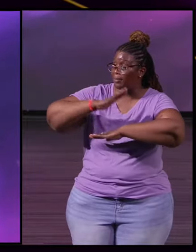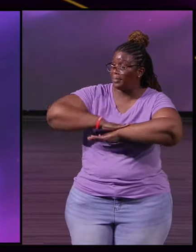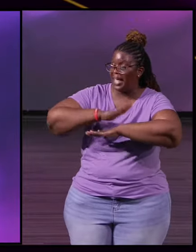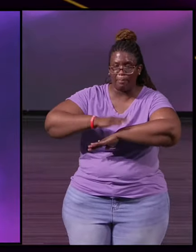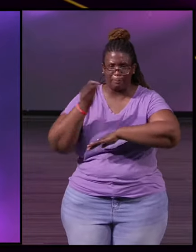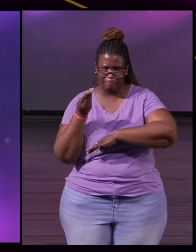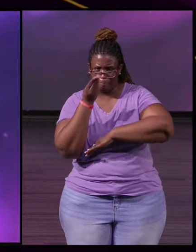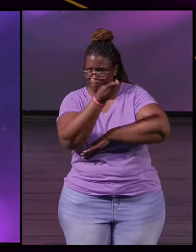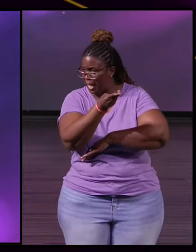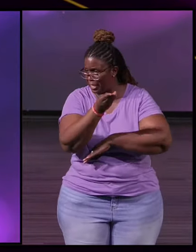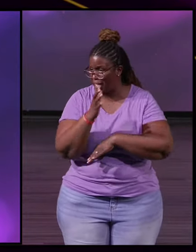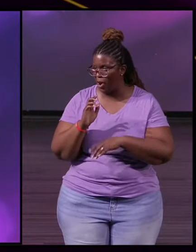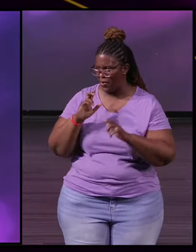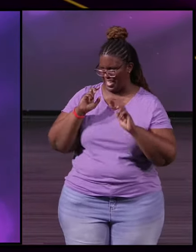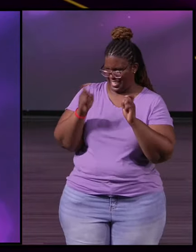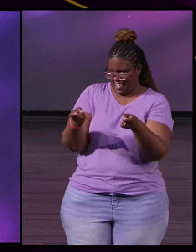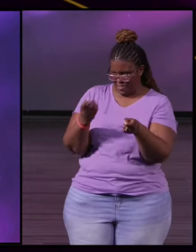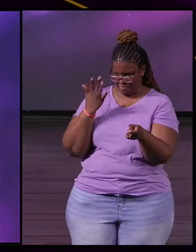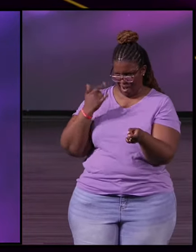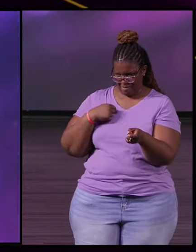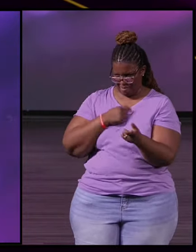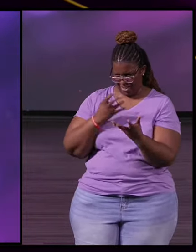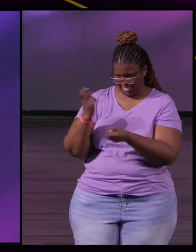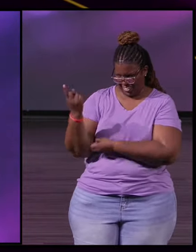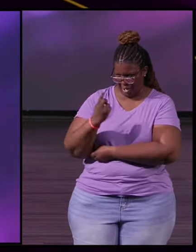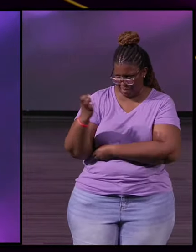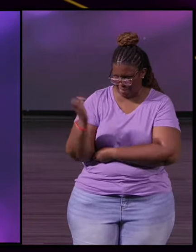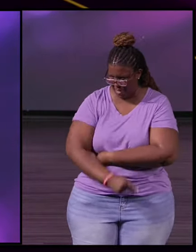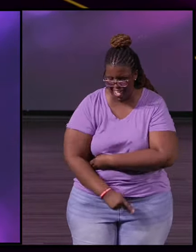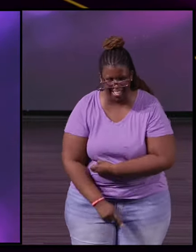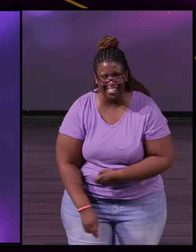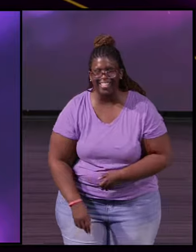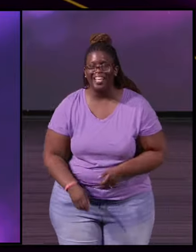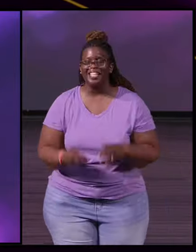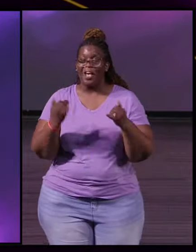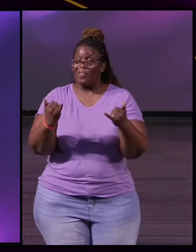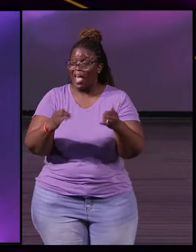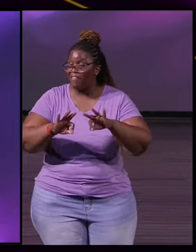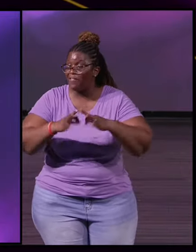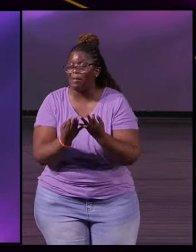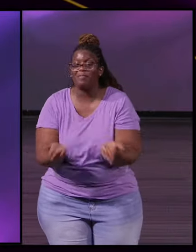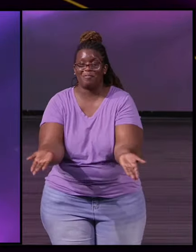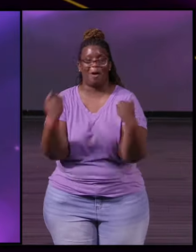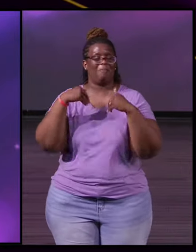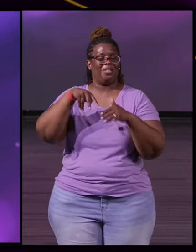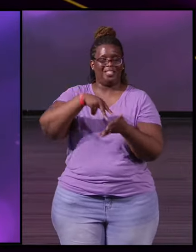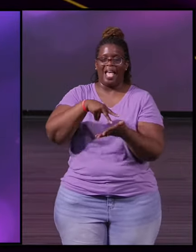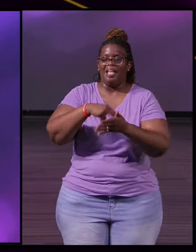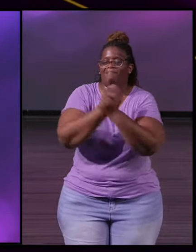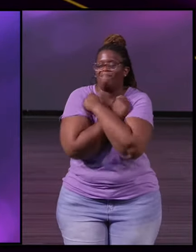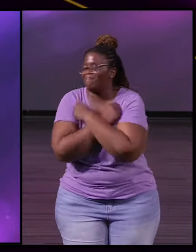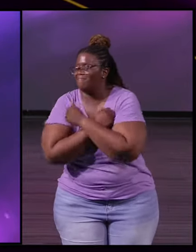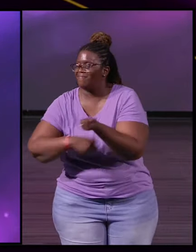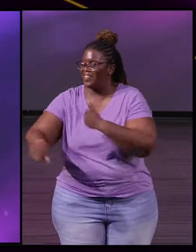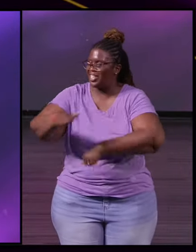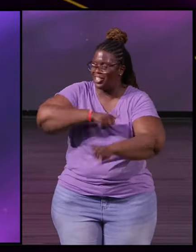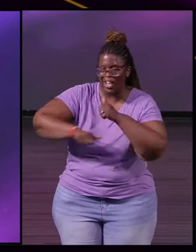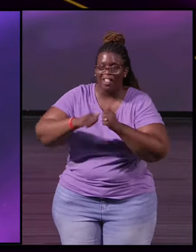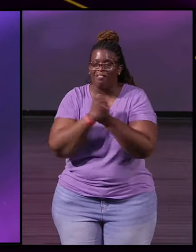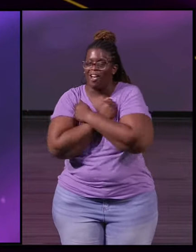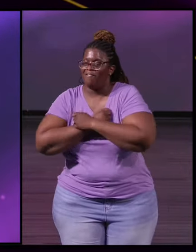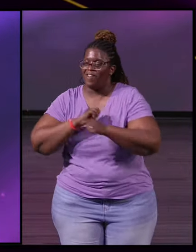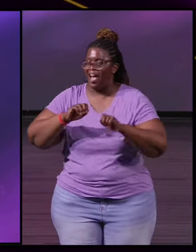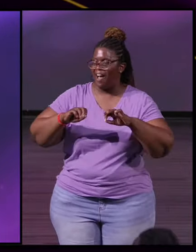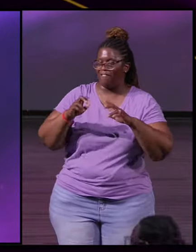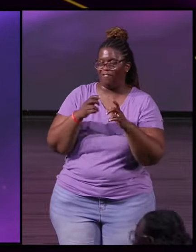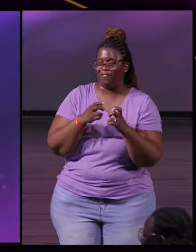have a gift for you because we want you to come back. So now at this time, family, go ahead and stand up. Let's love on each other and love on our first